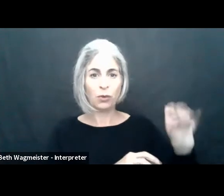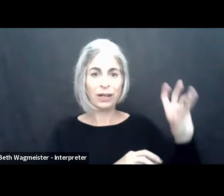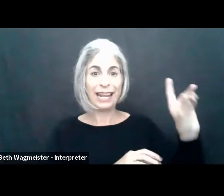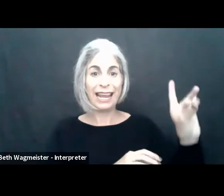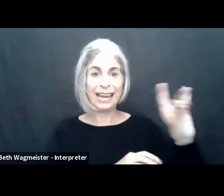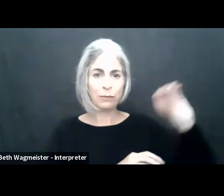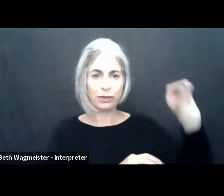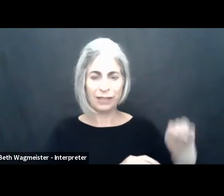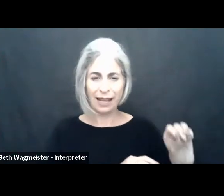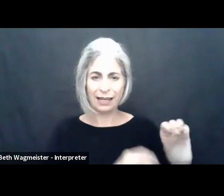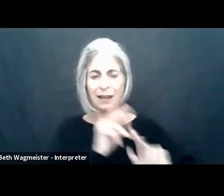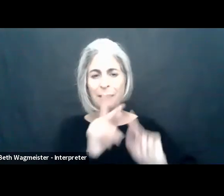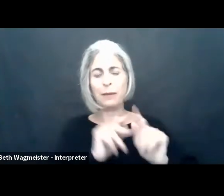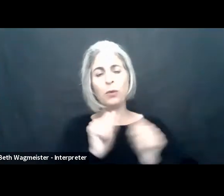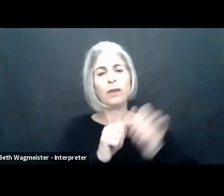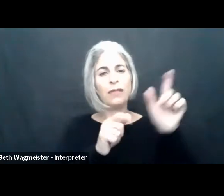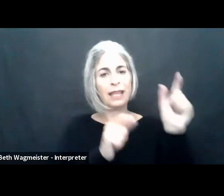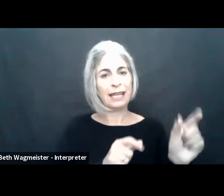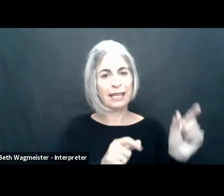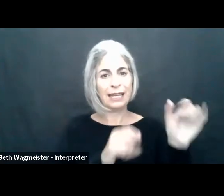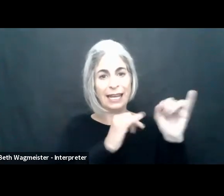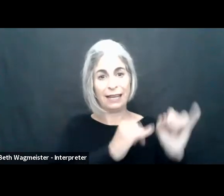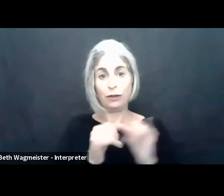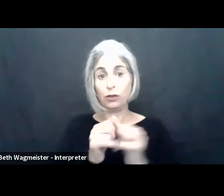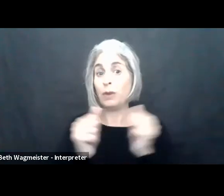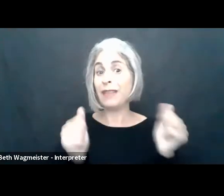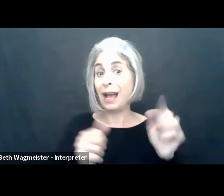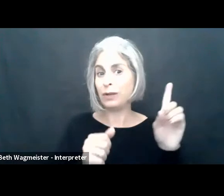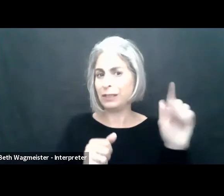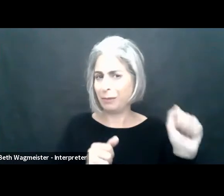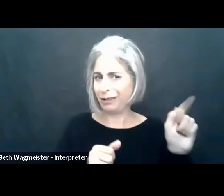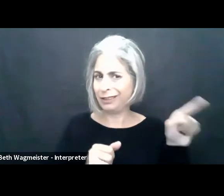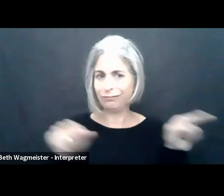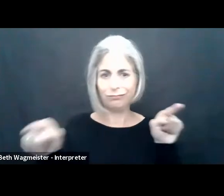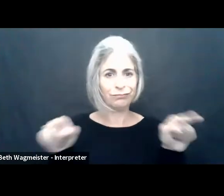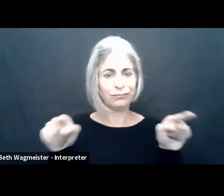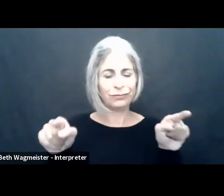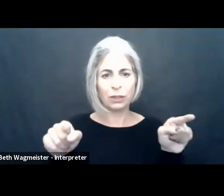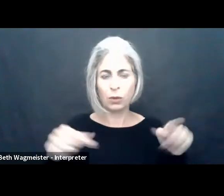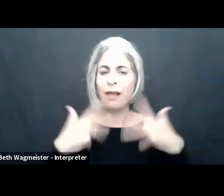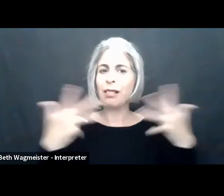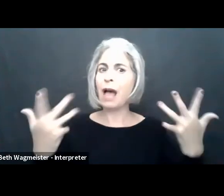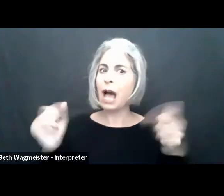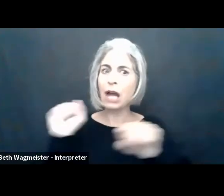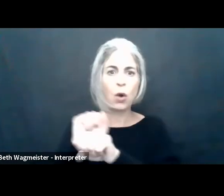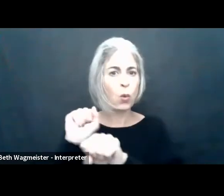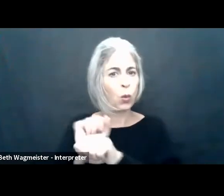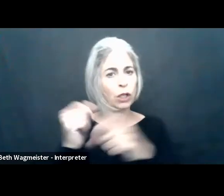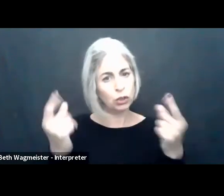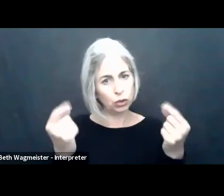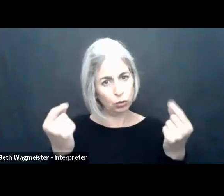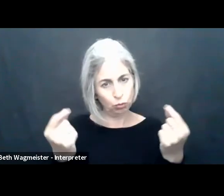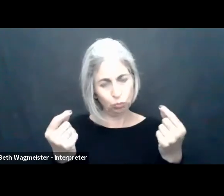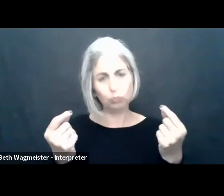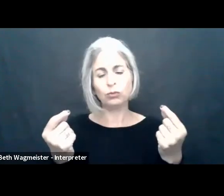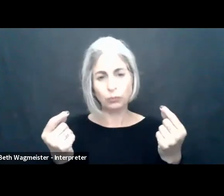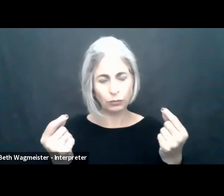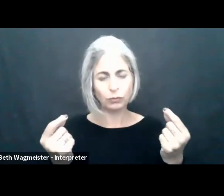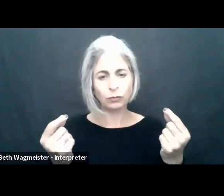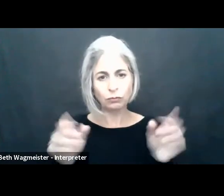66.8% for individuals without disabilities. So we really have our work cut out for us, but